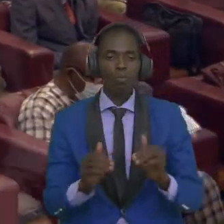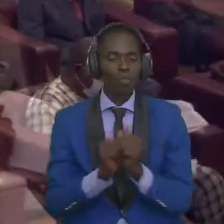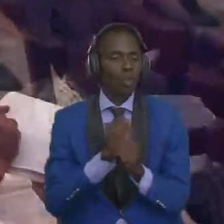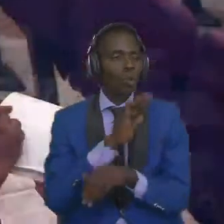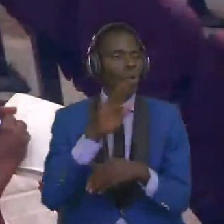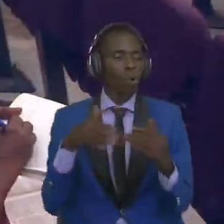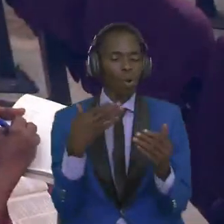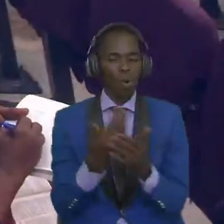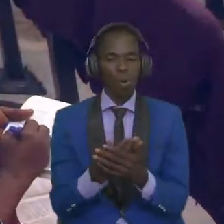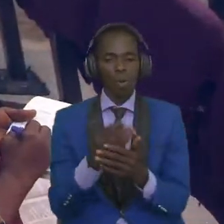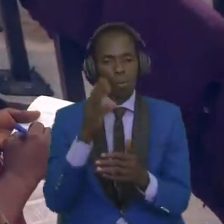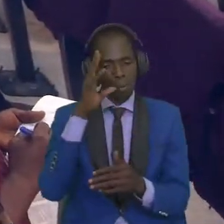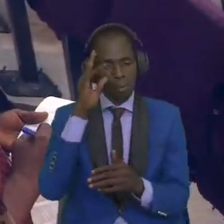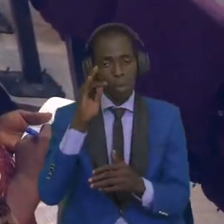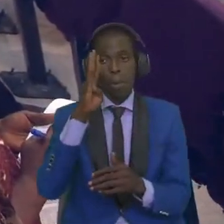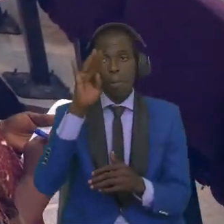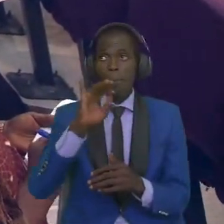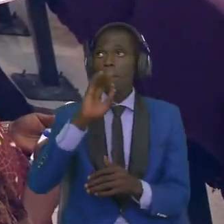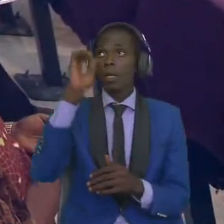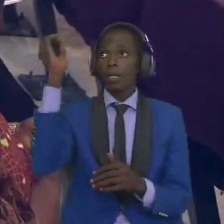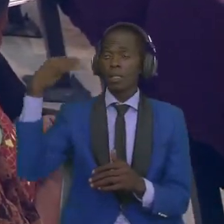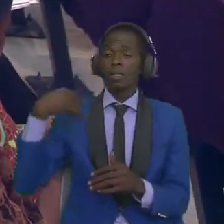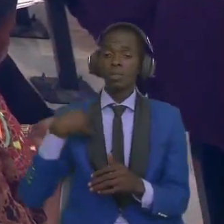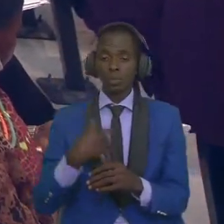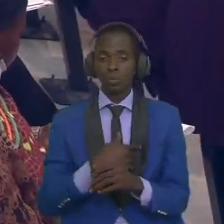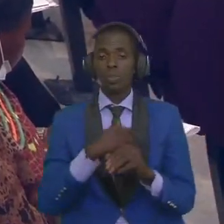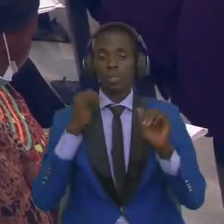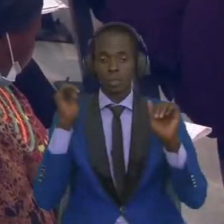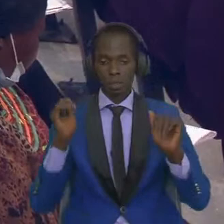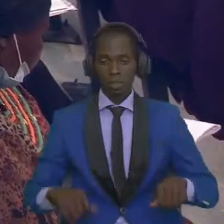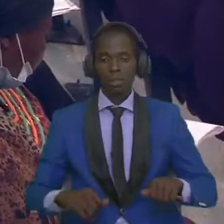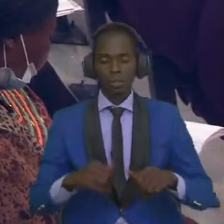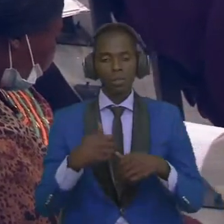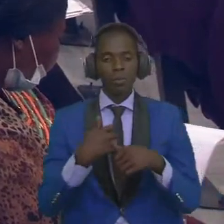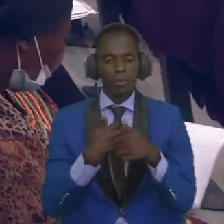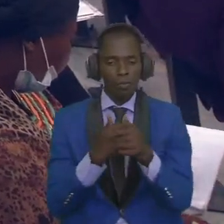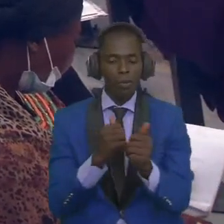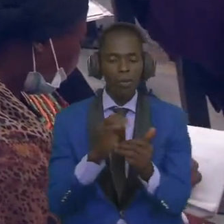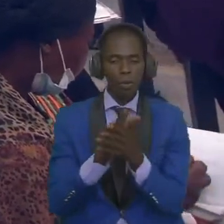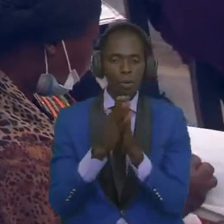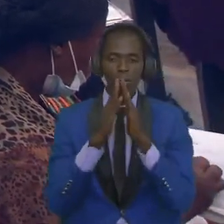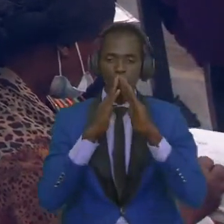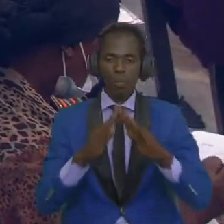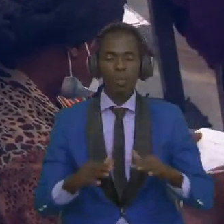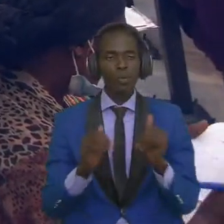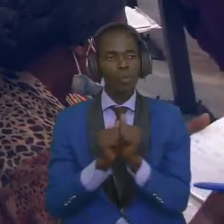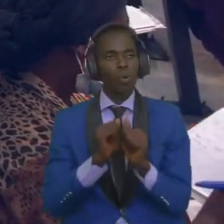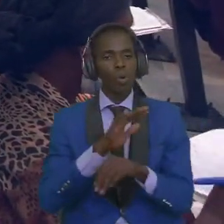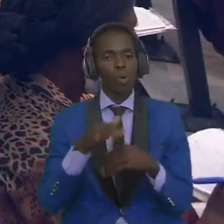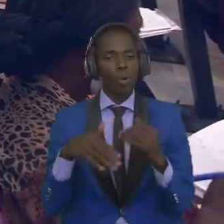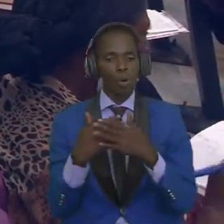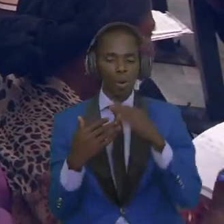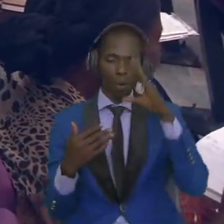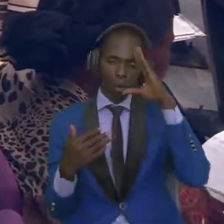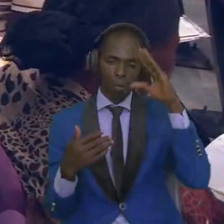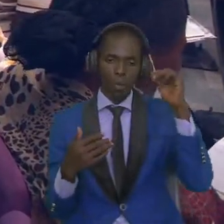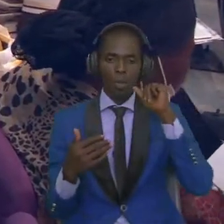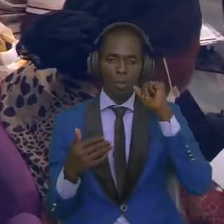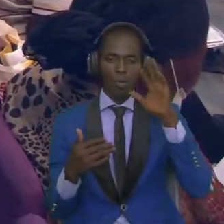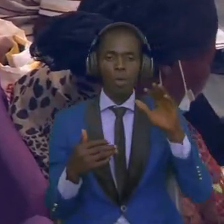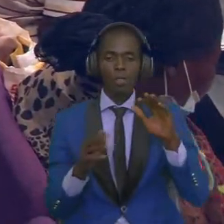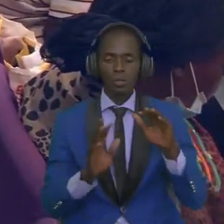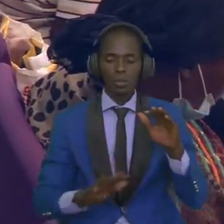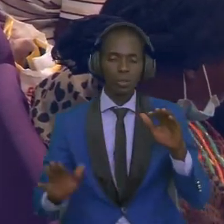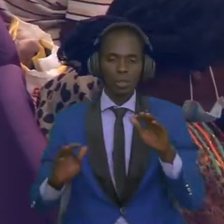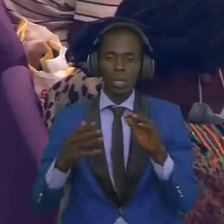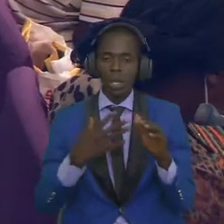we can, because the grace is sufficient. Follow peace with all men and holiness, without which